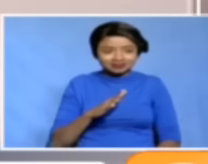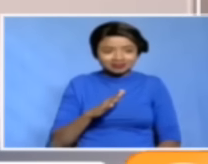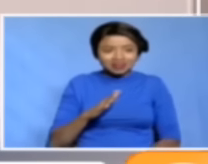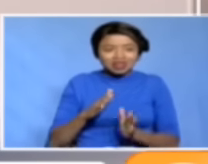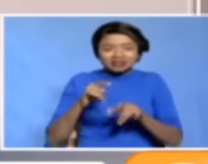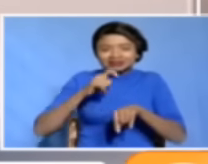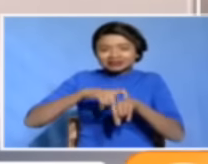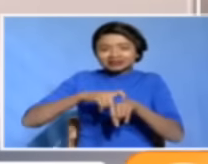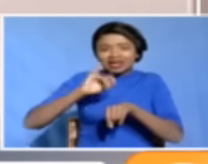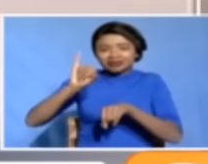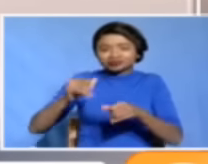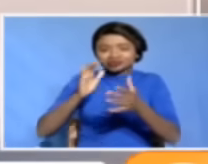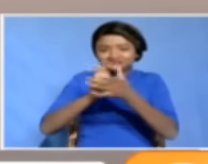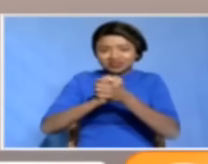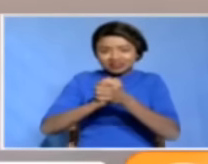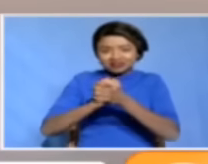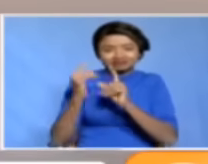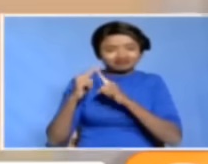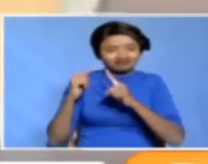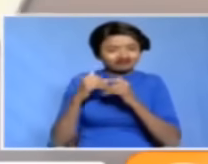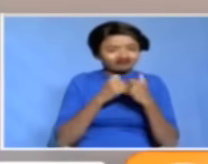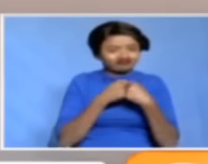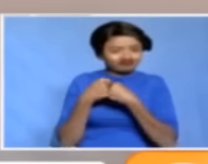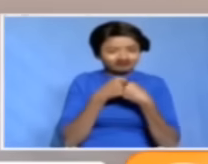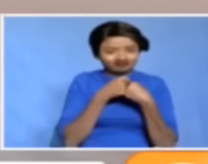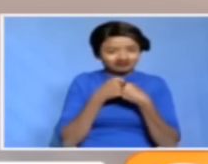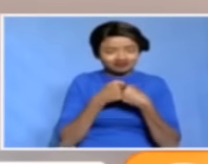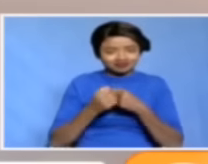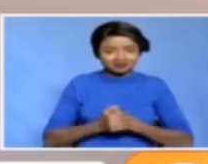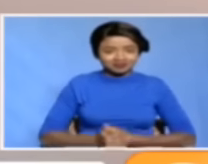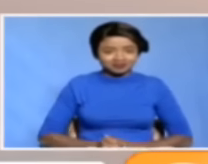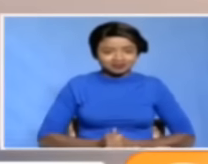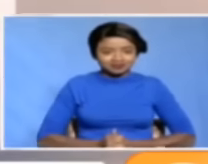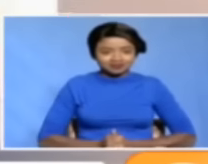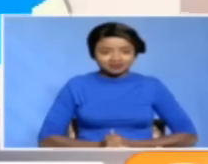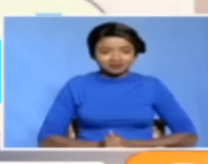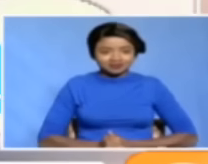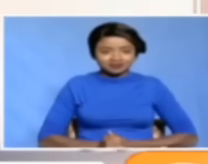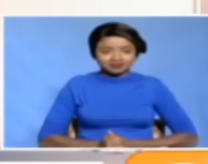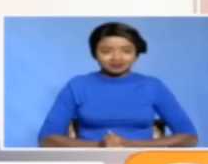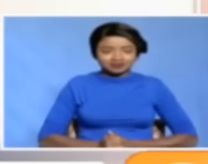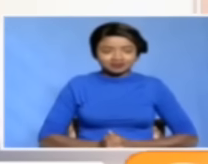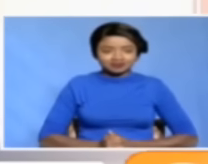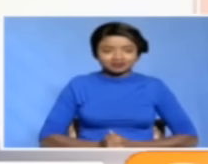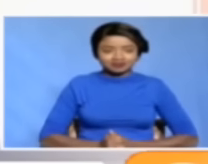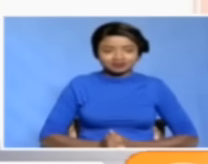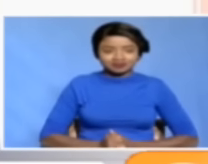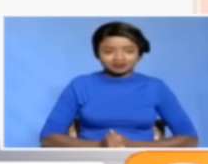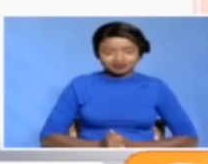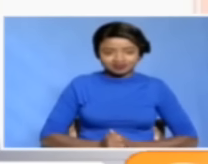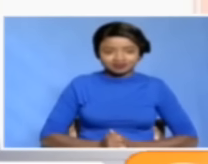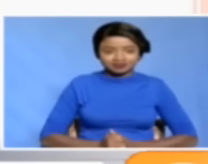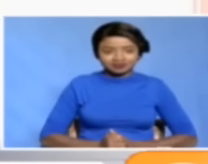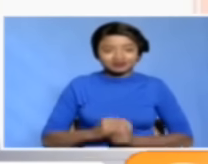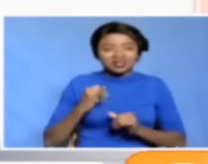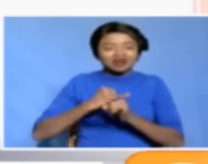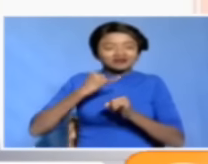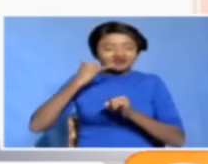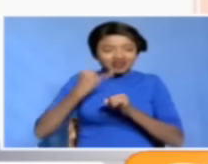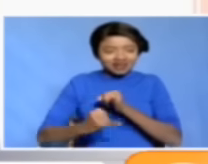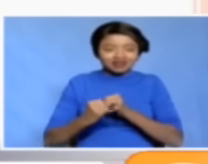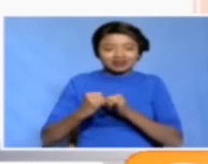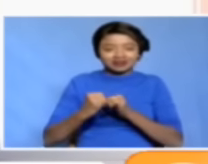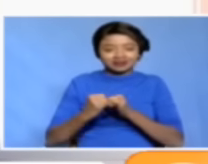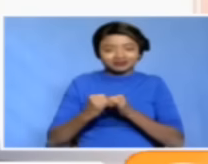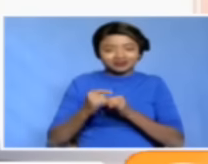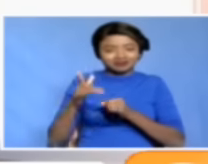Jubilee faces turbulence, okay? Staying away from the limelight, you can hear that. Peter Otieno, finally,